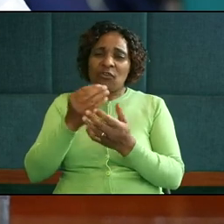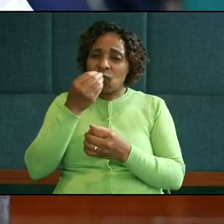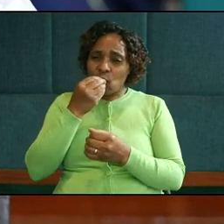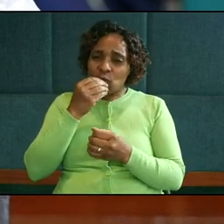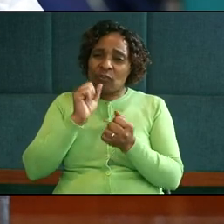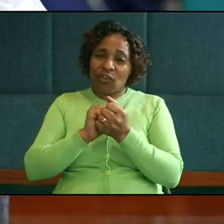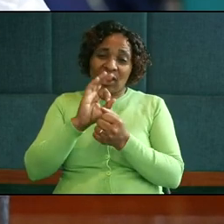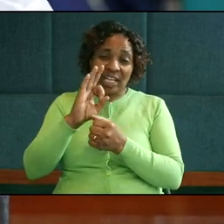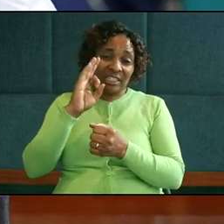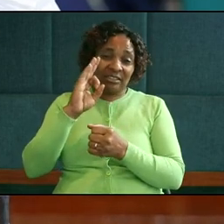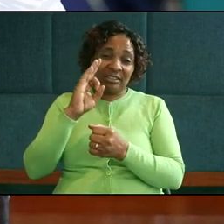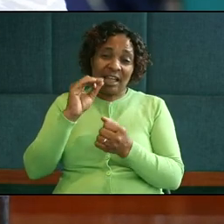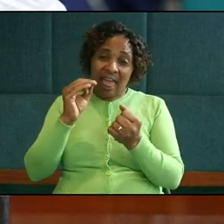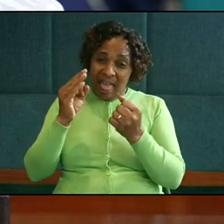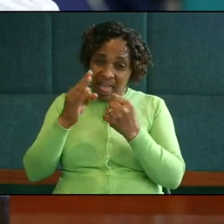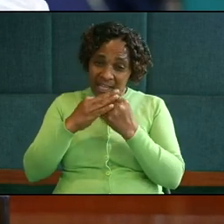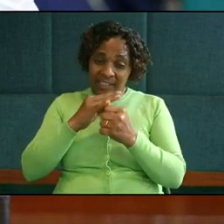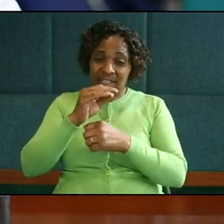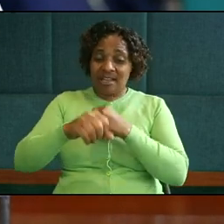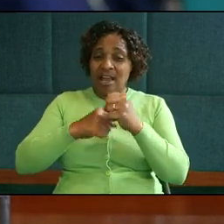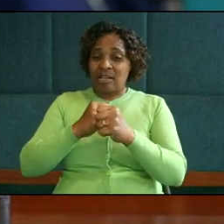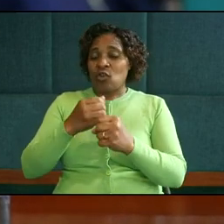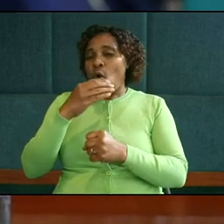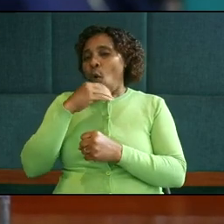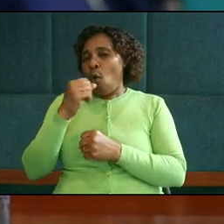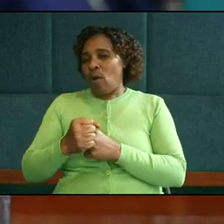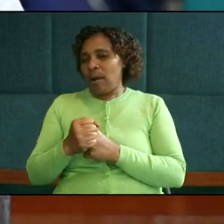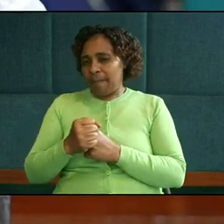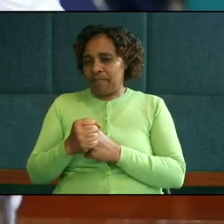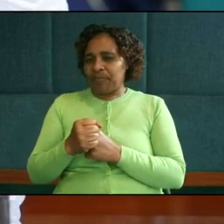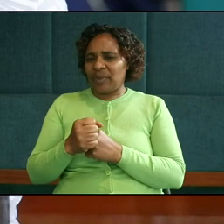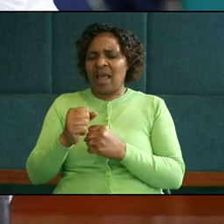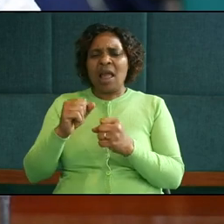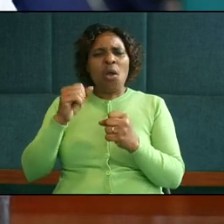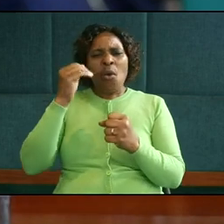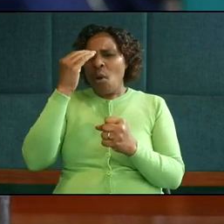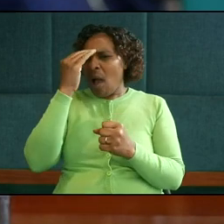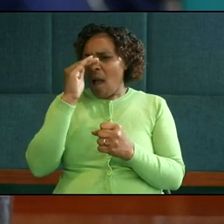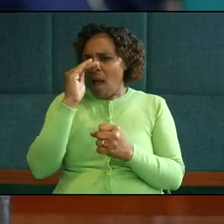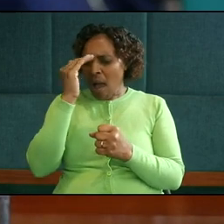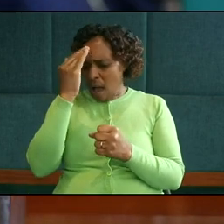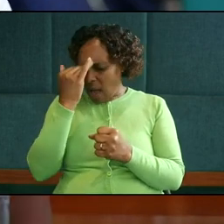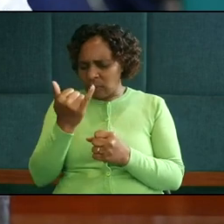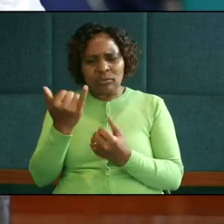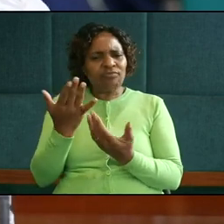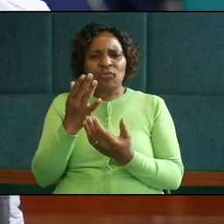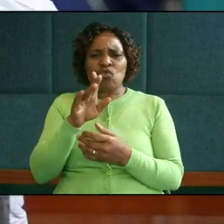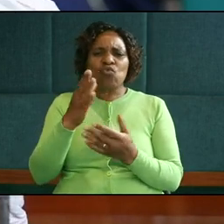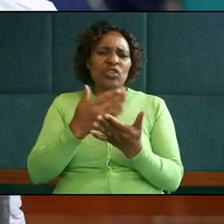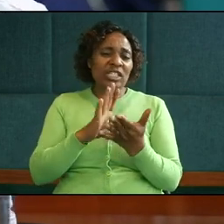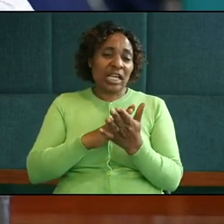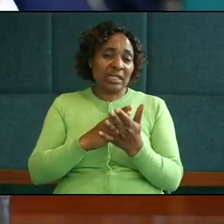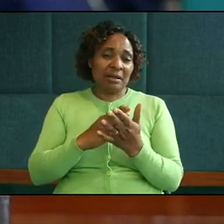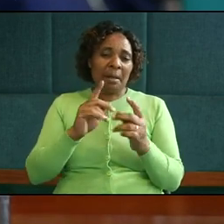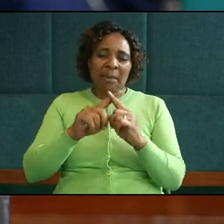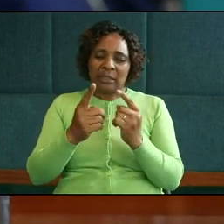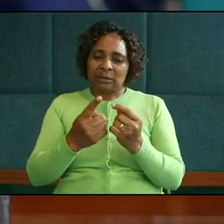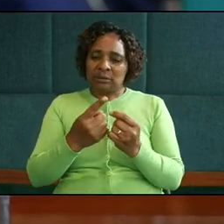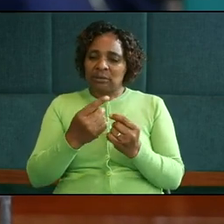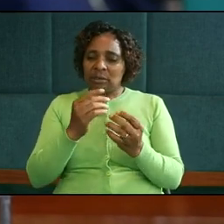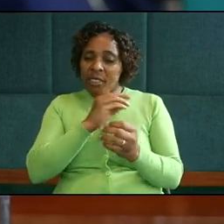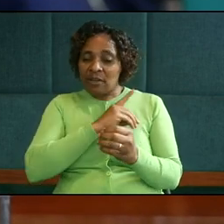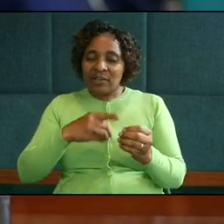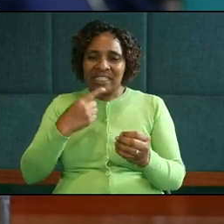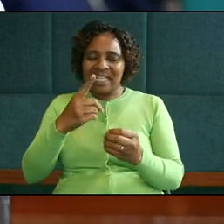was surprised by some classmates, and they asked, "Why are you sharing?" David likes to tell them the story of how Jesus shared food with a crowd